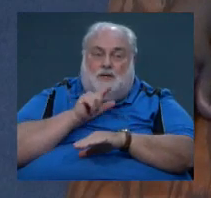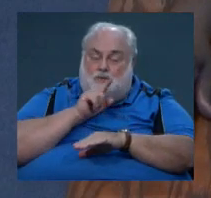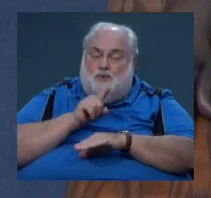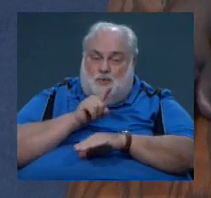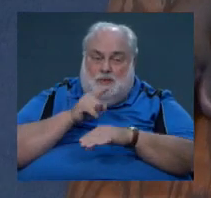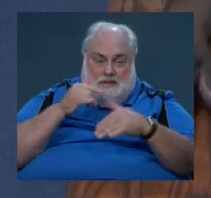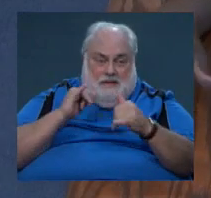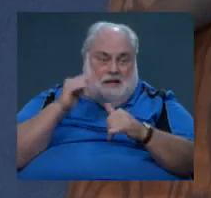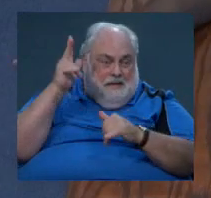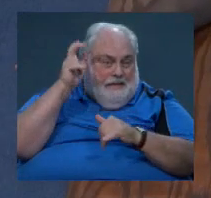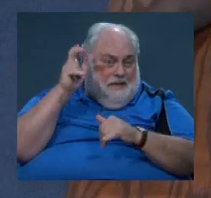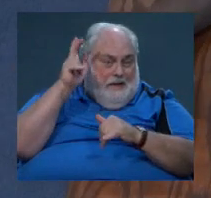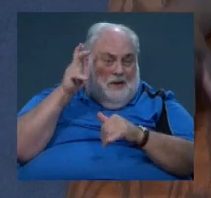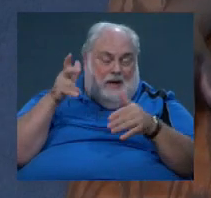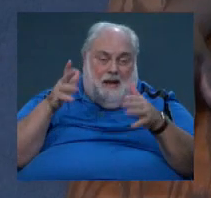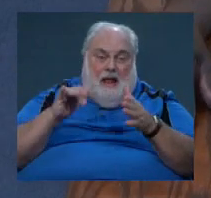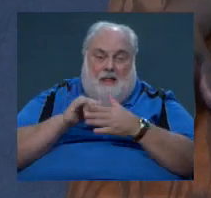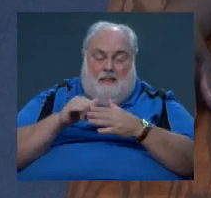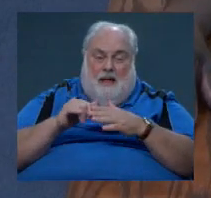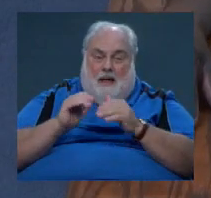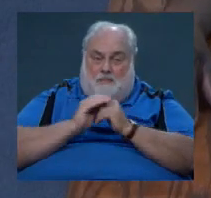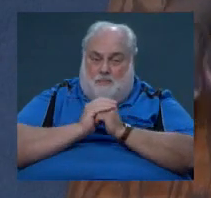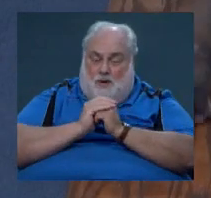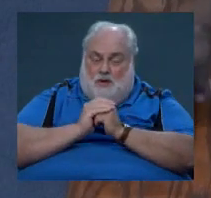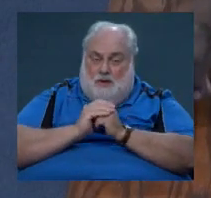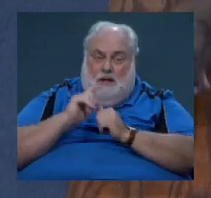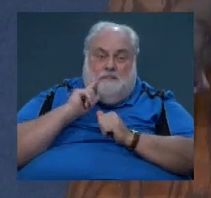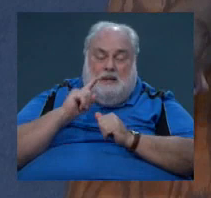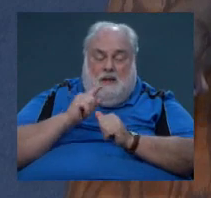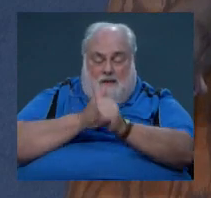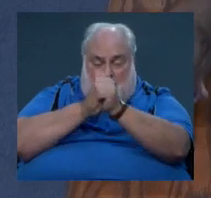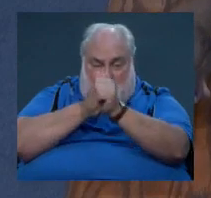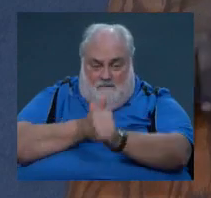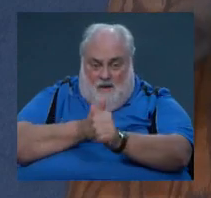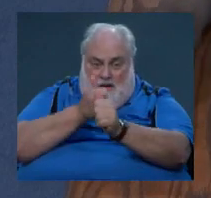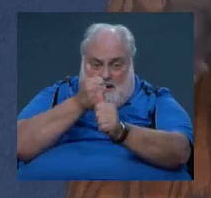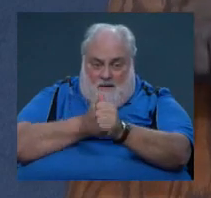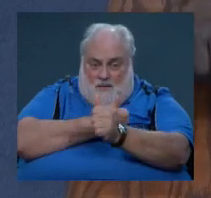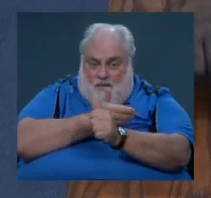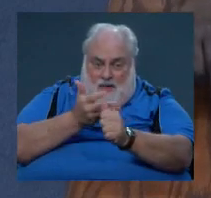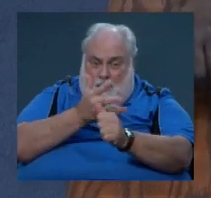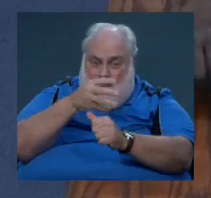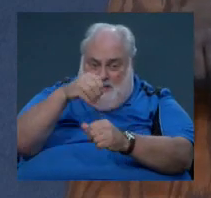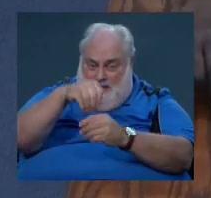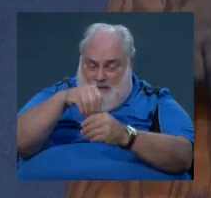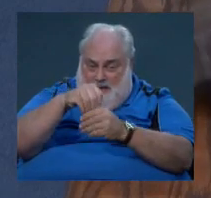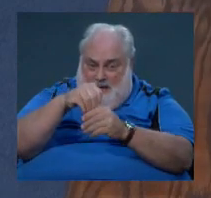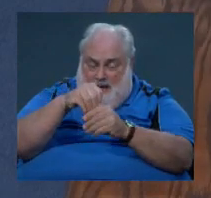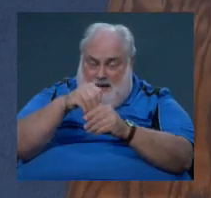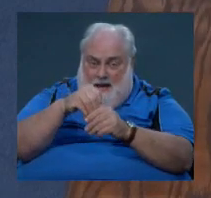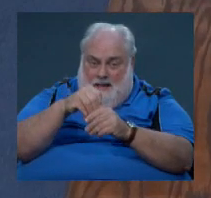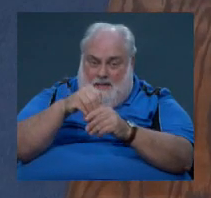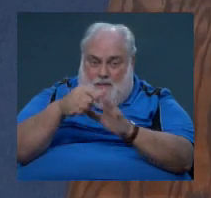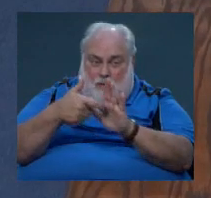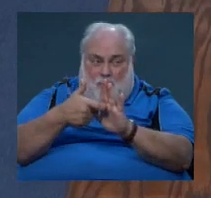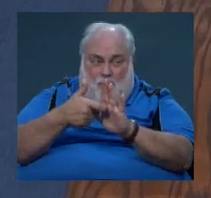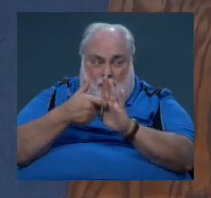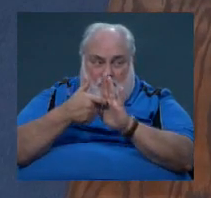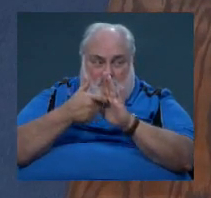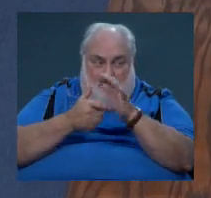So if you're going to allow her to have the prayer garden, she needs to be held to everything that's in the